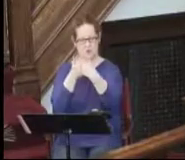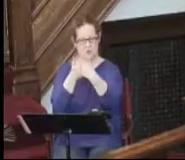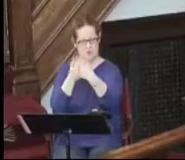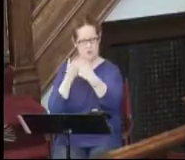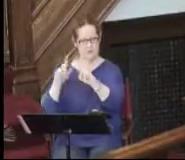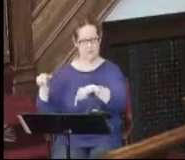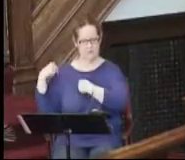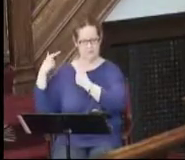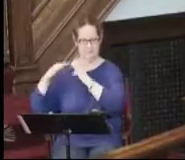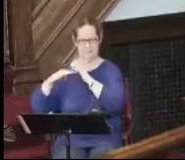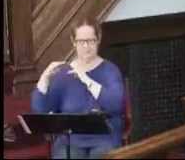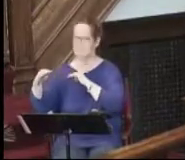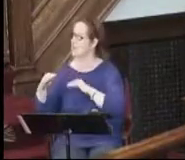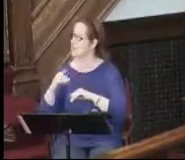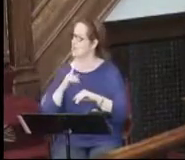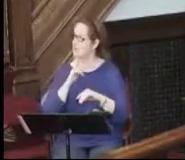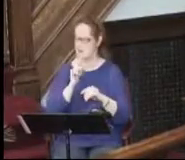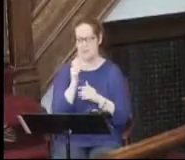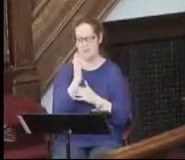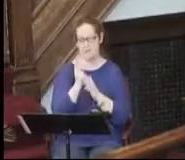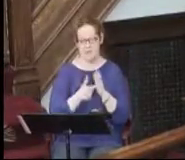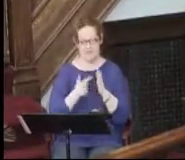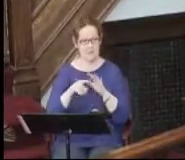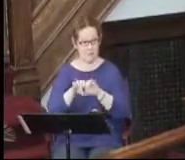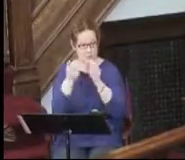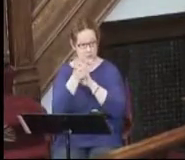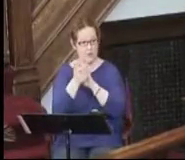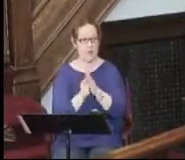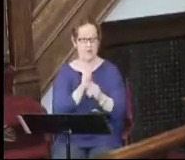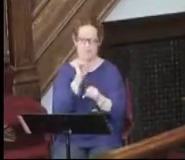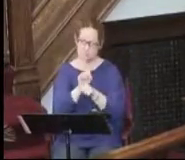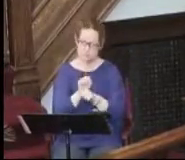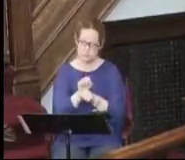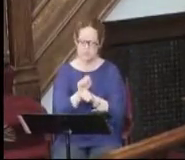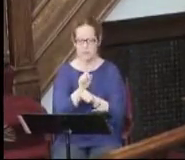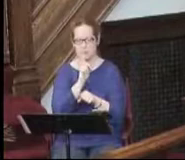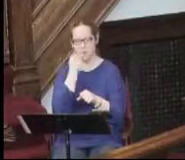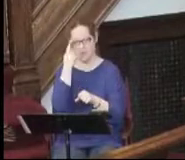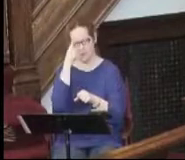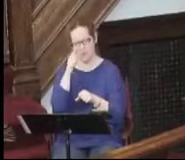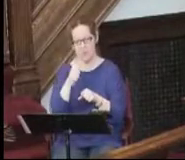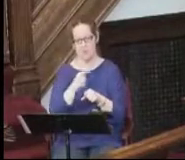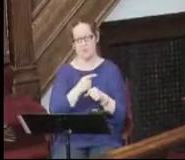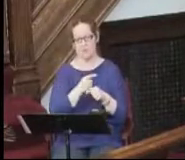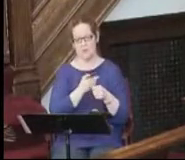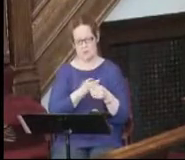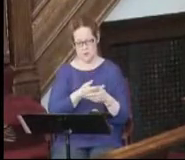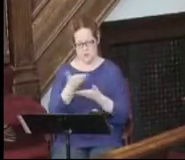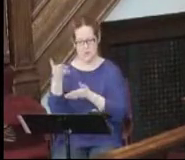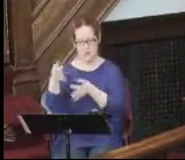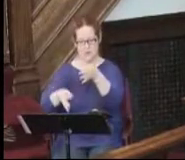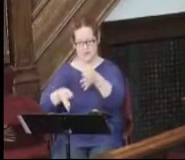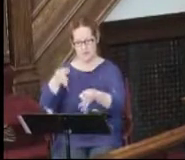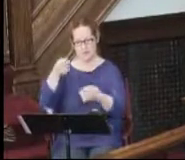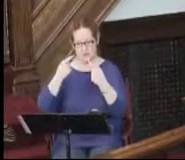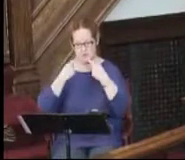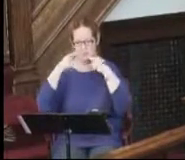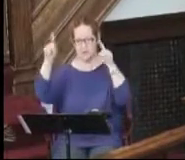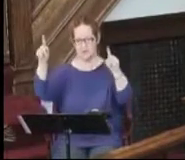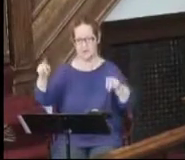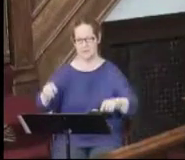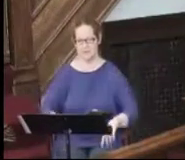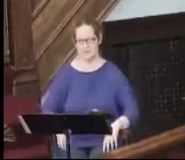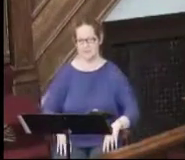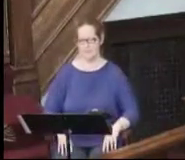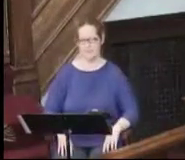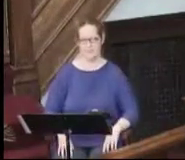quo, in some cases deliberately breaking laws in order to be able to bring about justice.